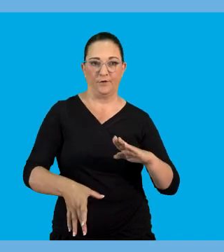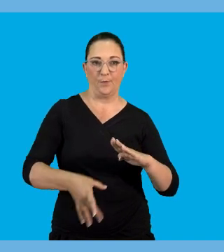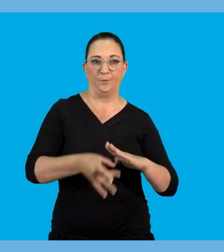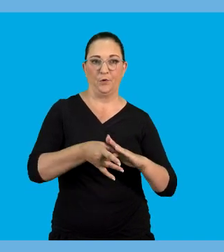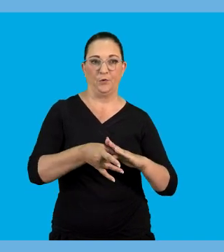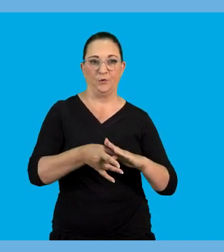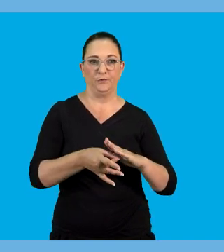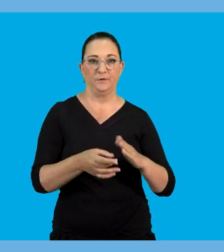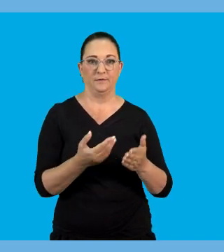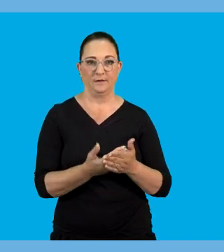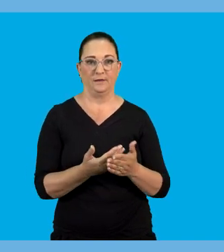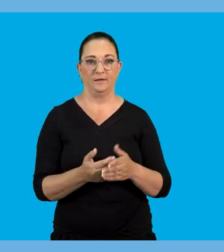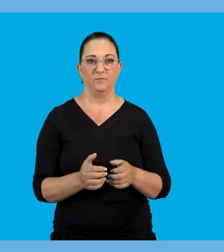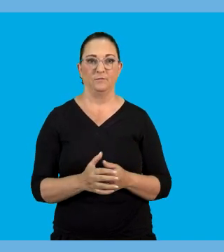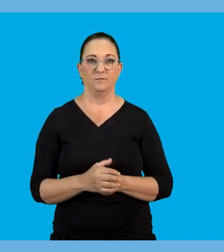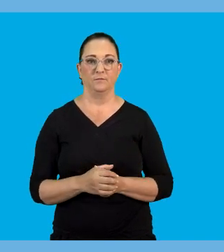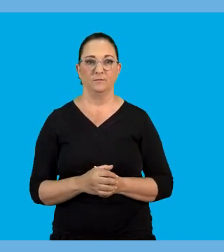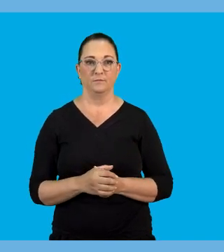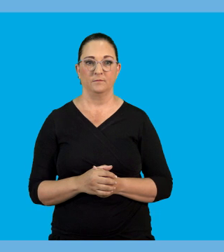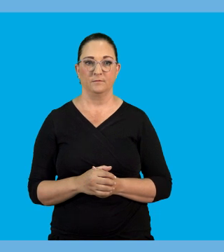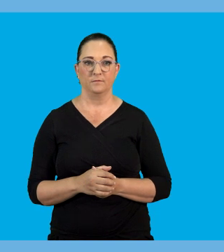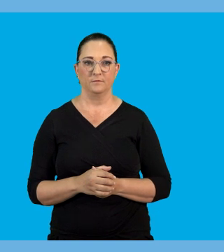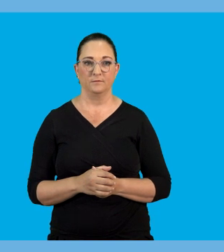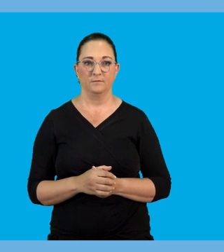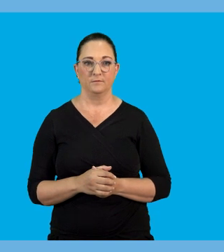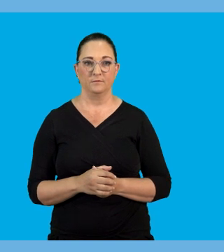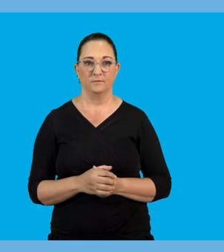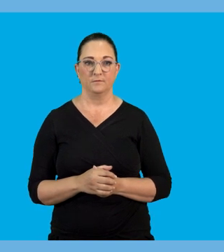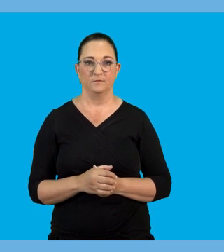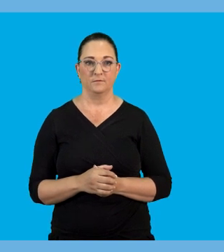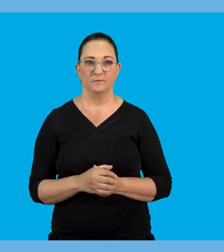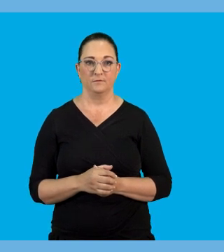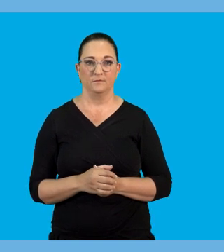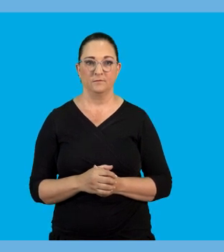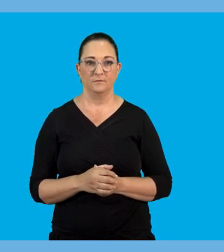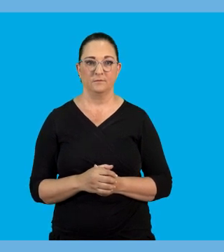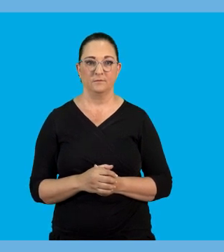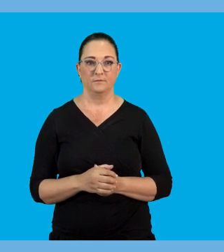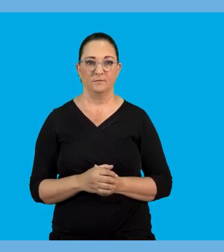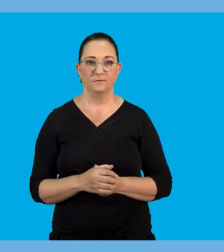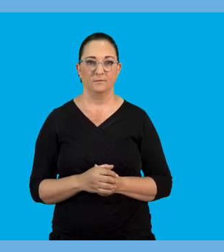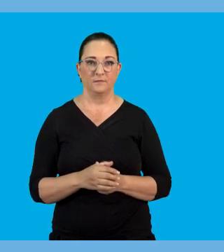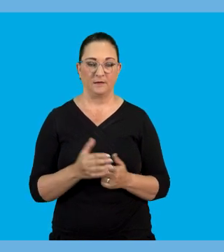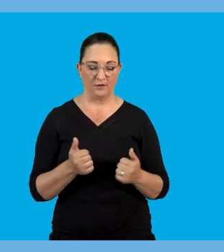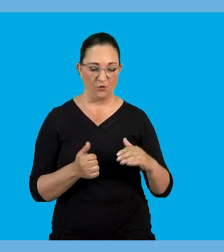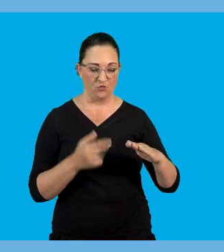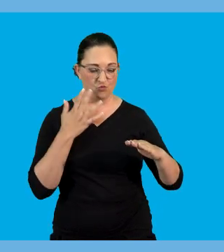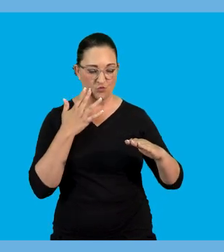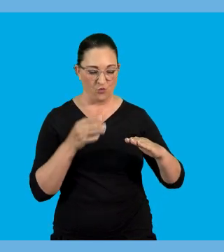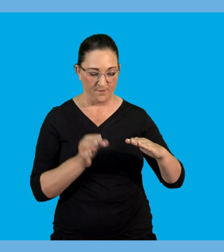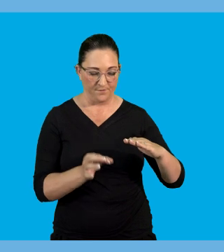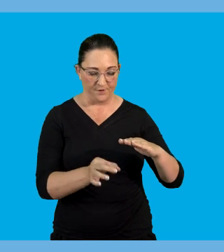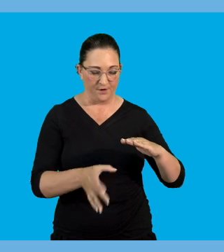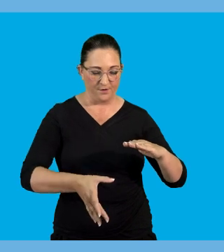positive charges towards the ruler. So therefore, the pieces of paper are going to be attracted towards the ruler, and in that